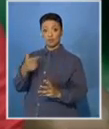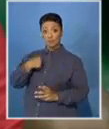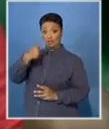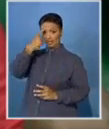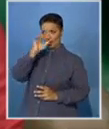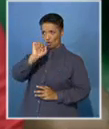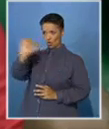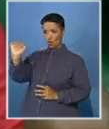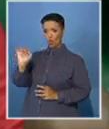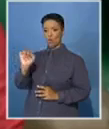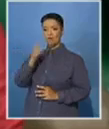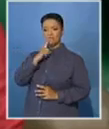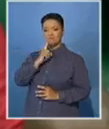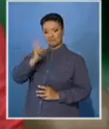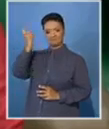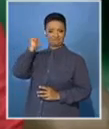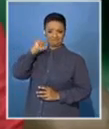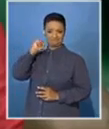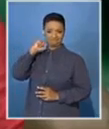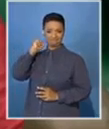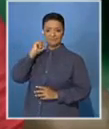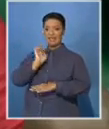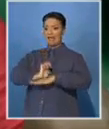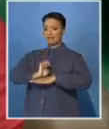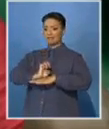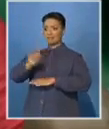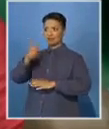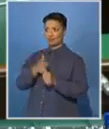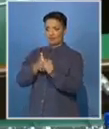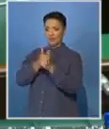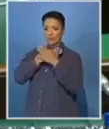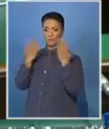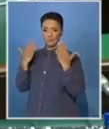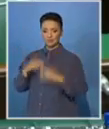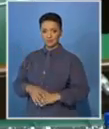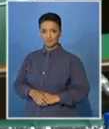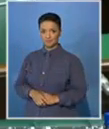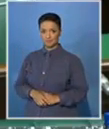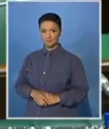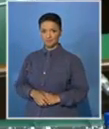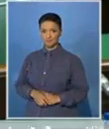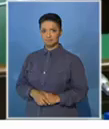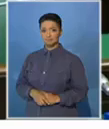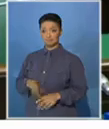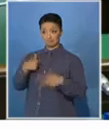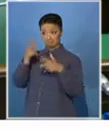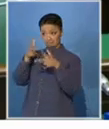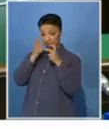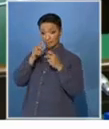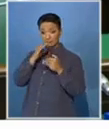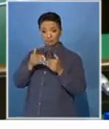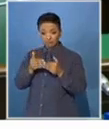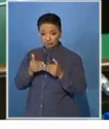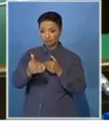the ethical conduct and standing of the leadership of the pension fund. So it seems that going forward, you're going to have